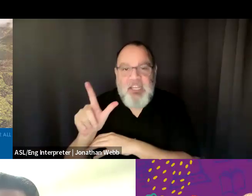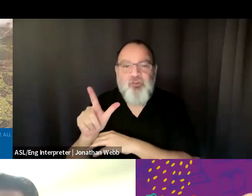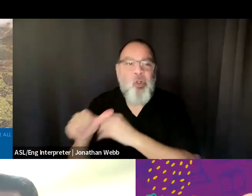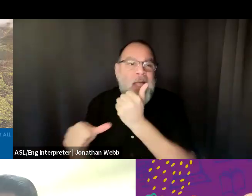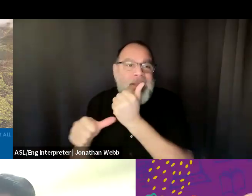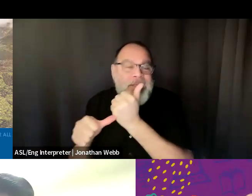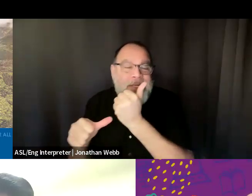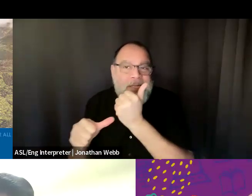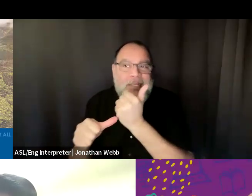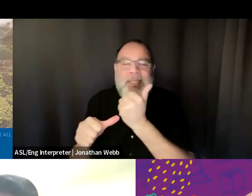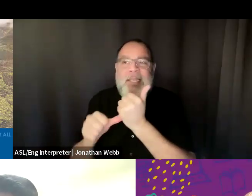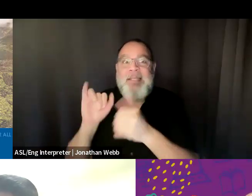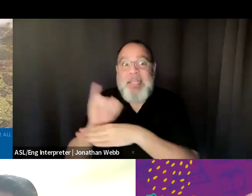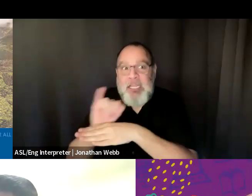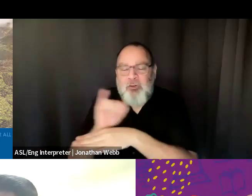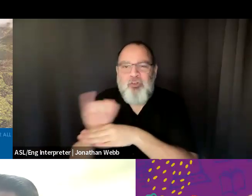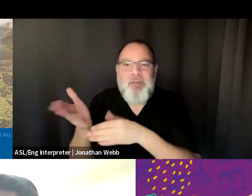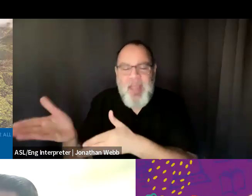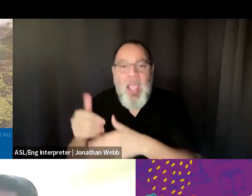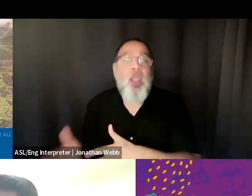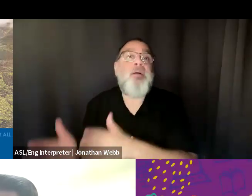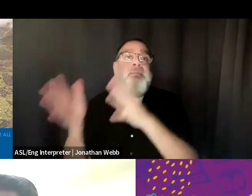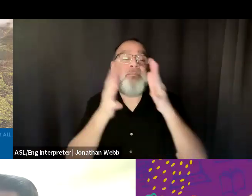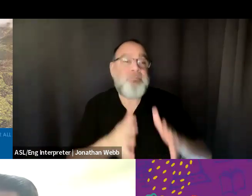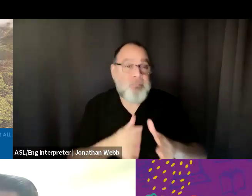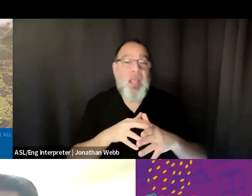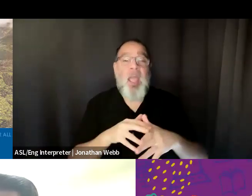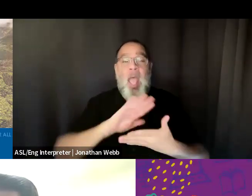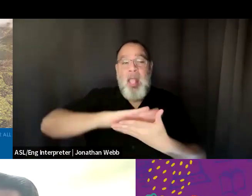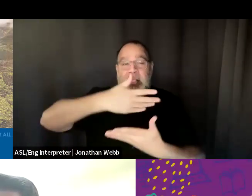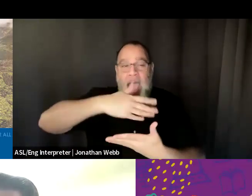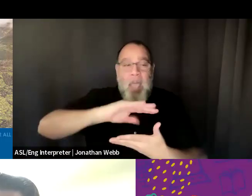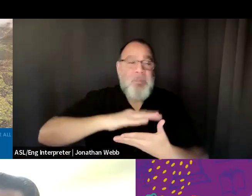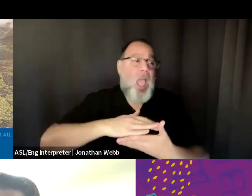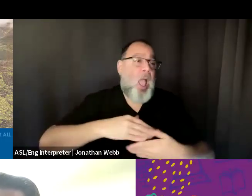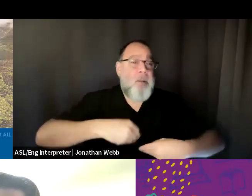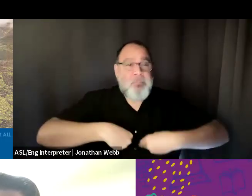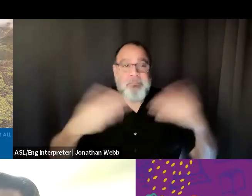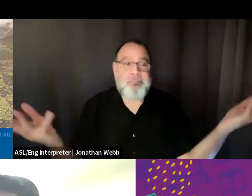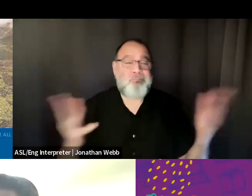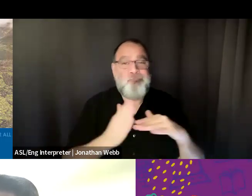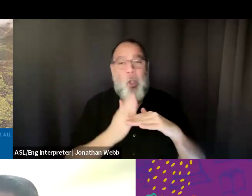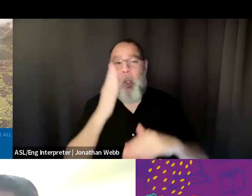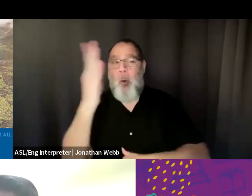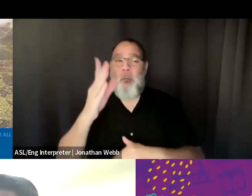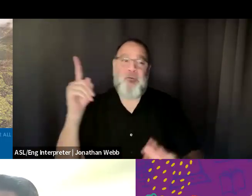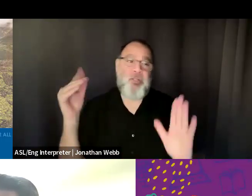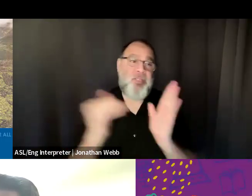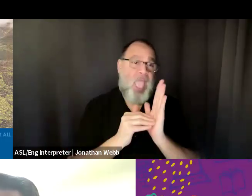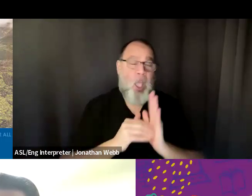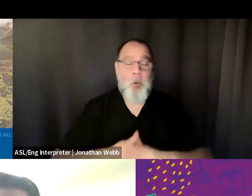to host dozens of free laptop giveaways, and thousands of laptops have been given away. And even as